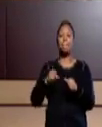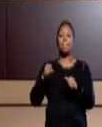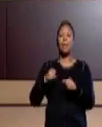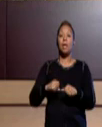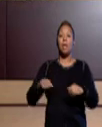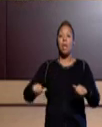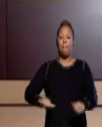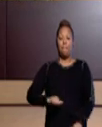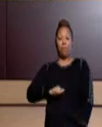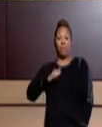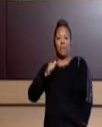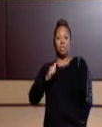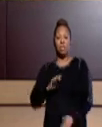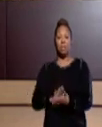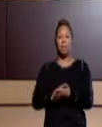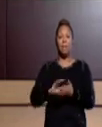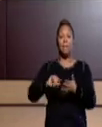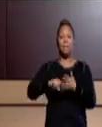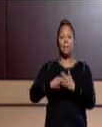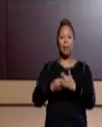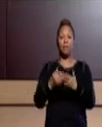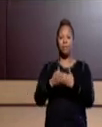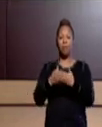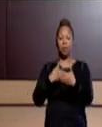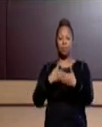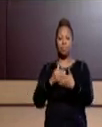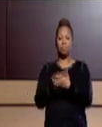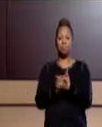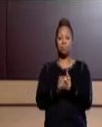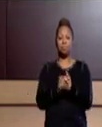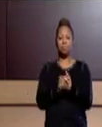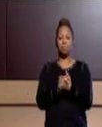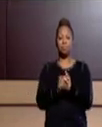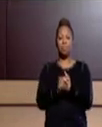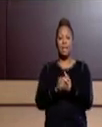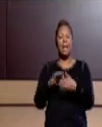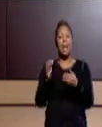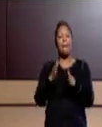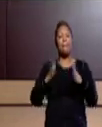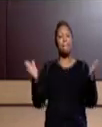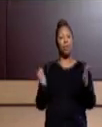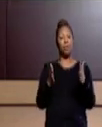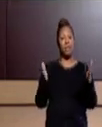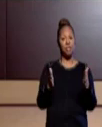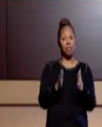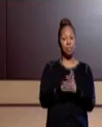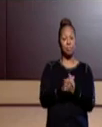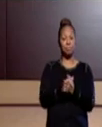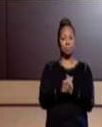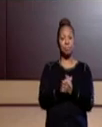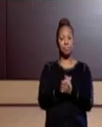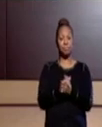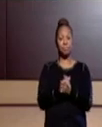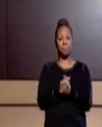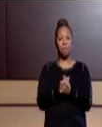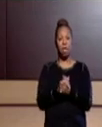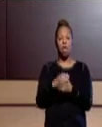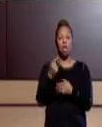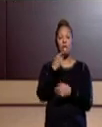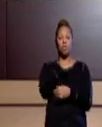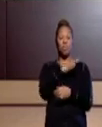the pain that I was having had to be more. It's all about motivation. Oh my goodness! So what she's